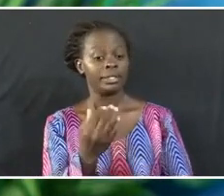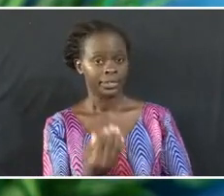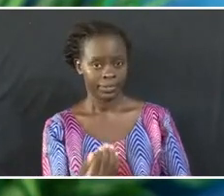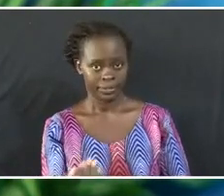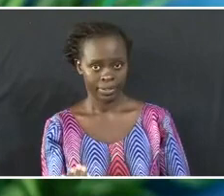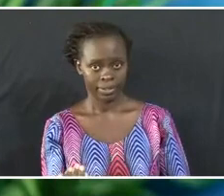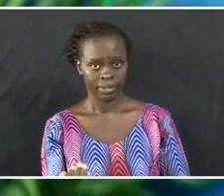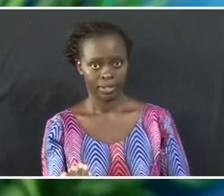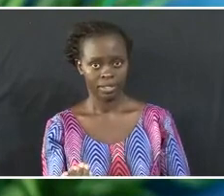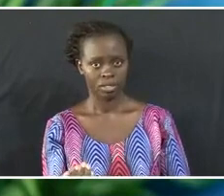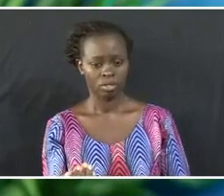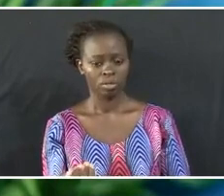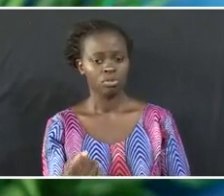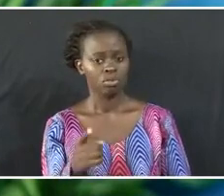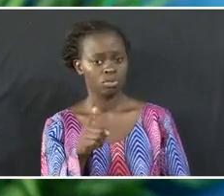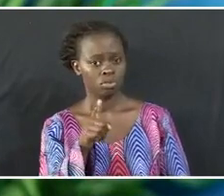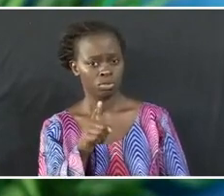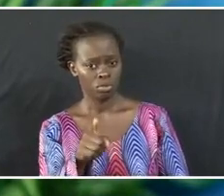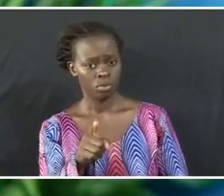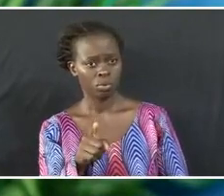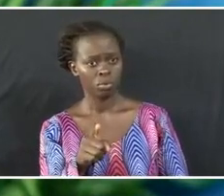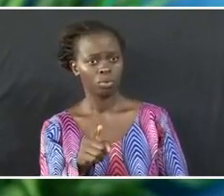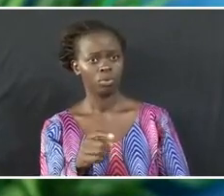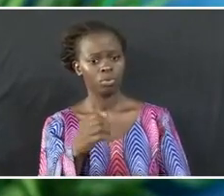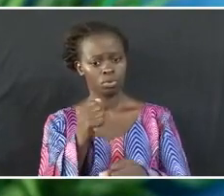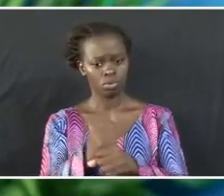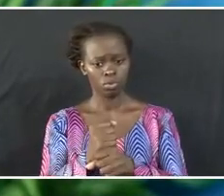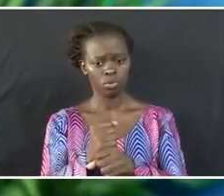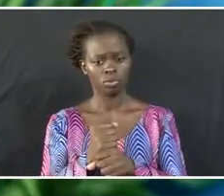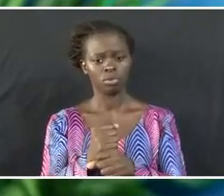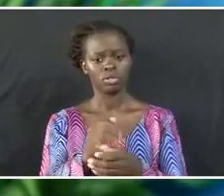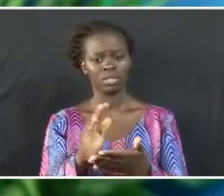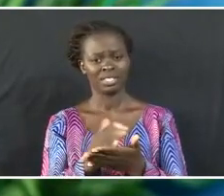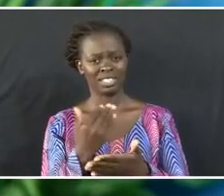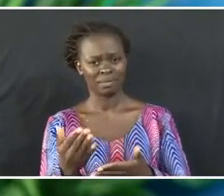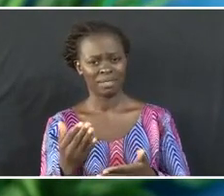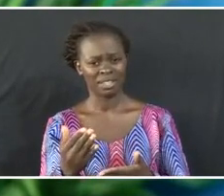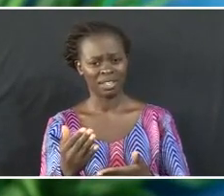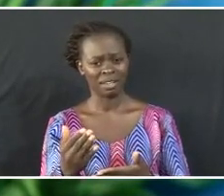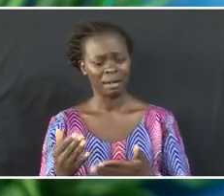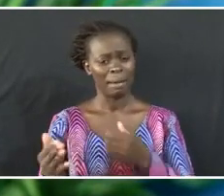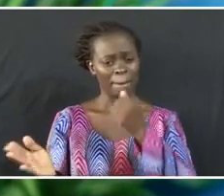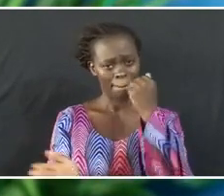Children, have you ever done something wrong?